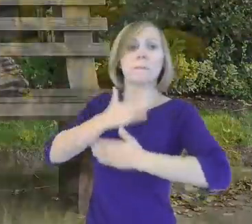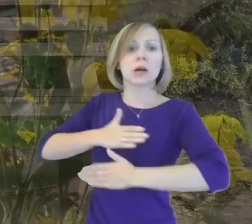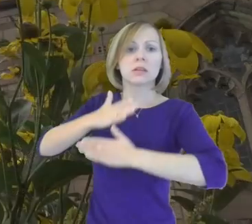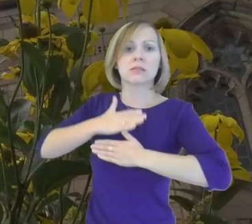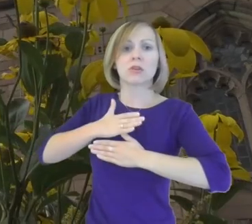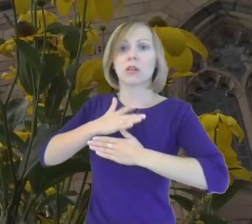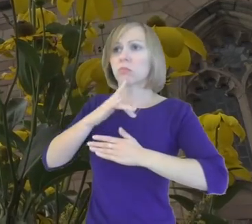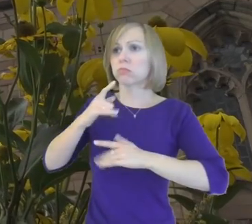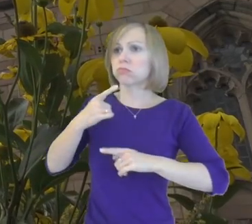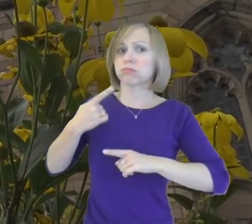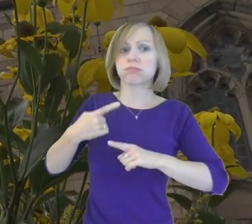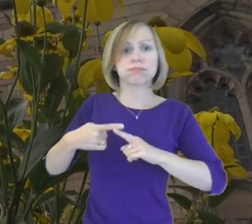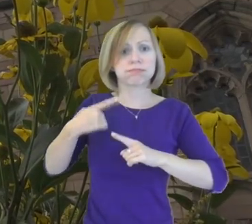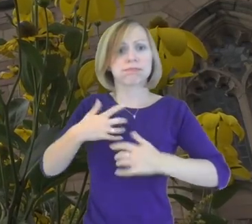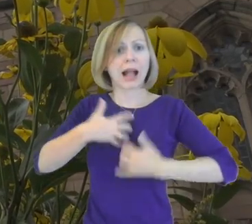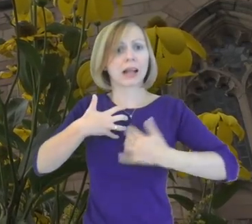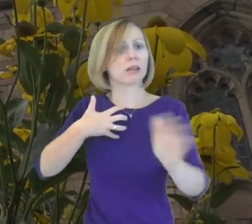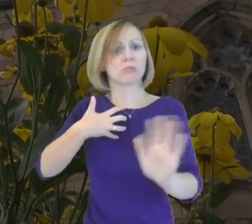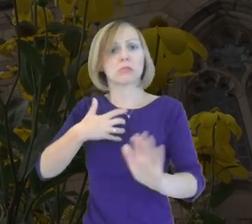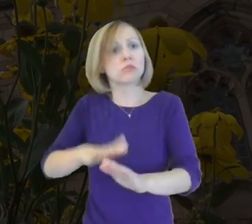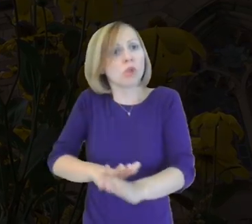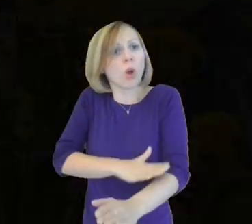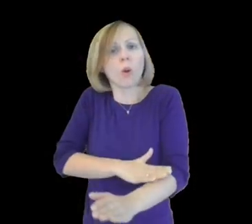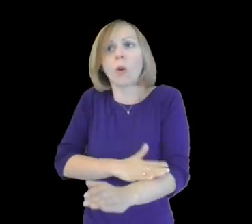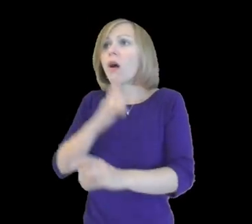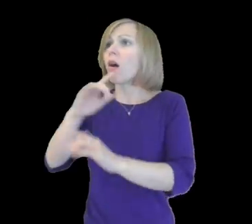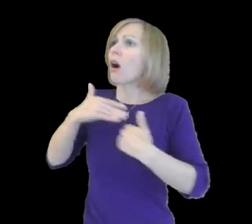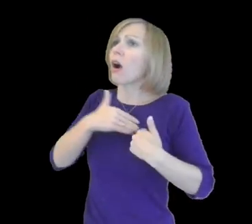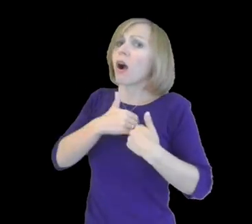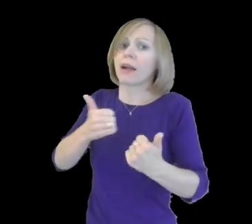anger and of great kindness, and repenteth him of the evil.